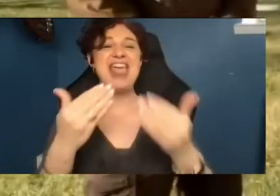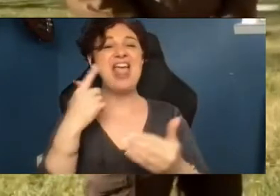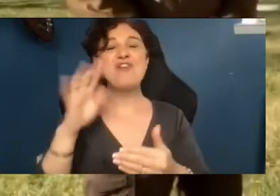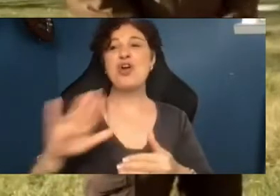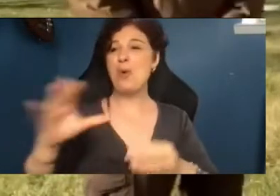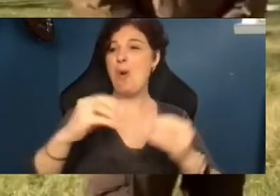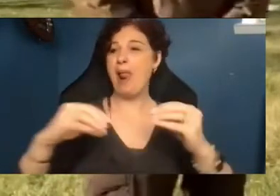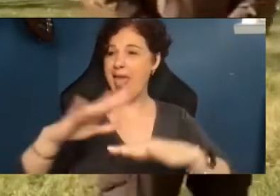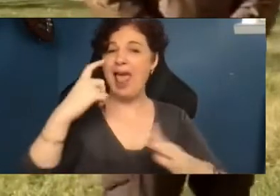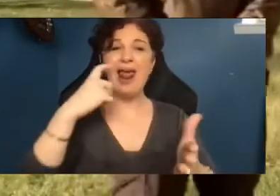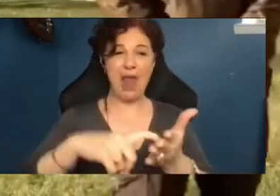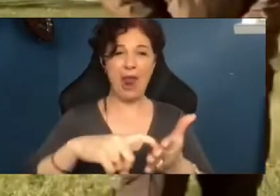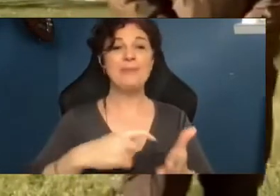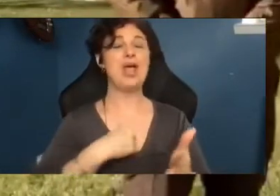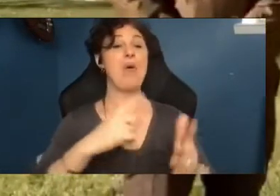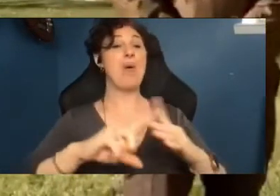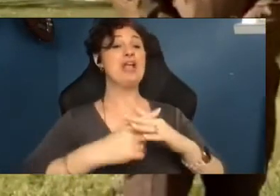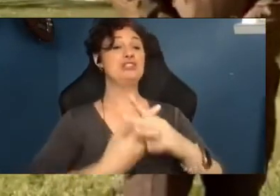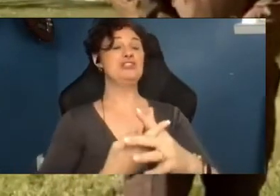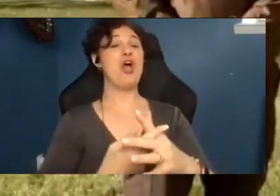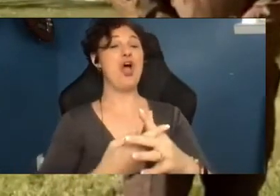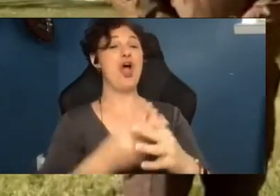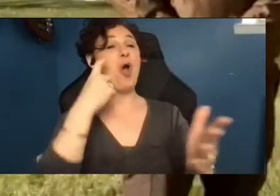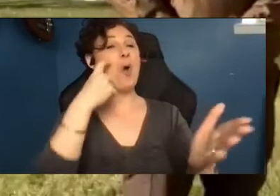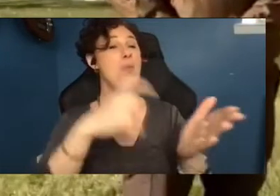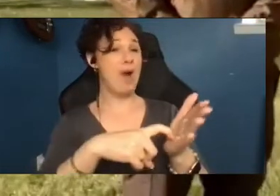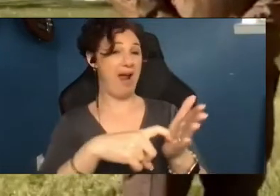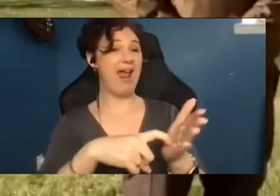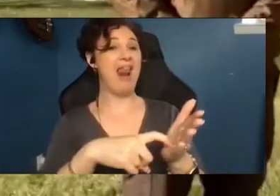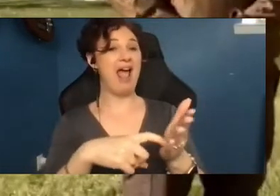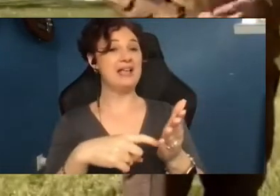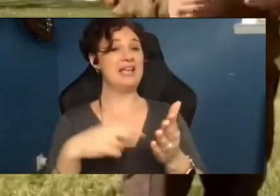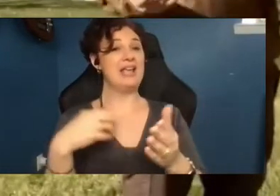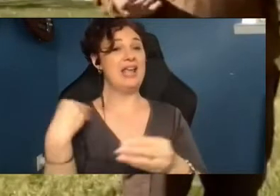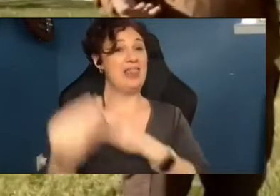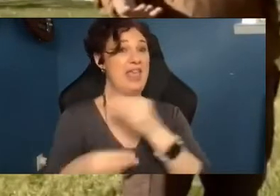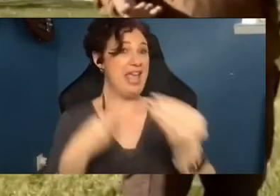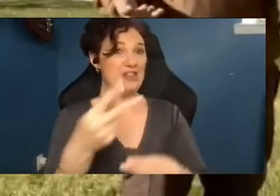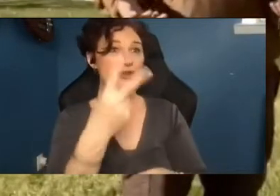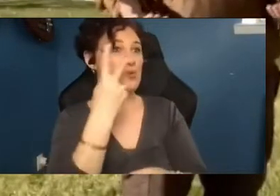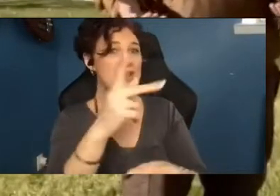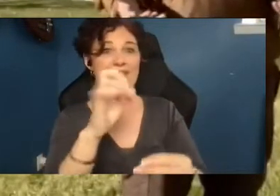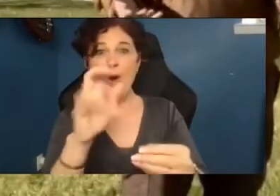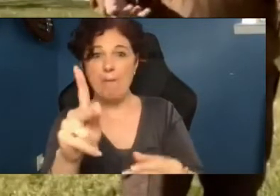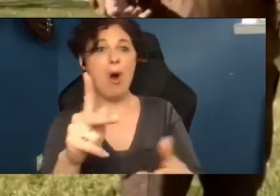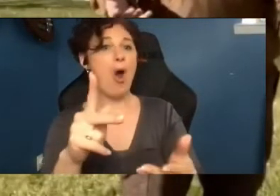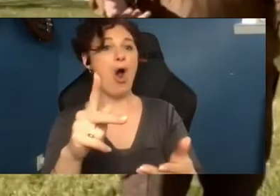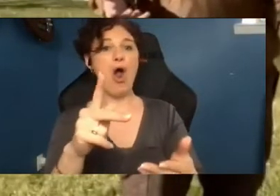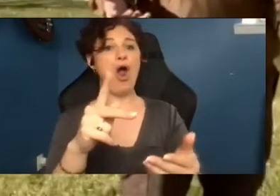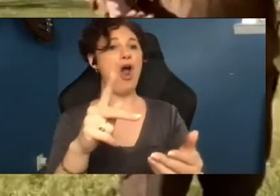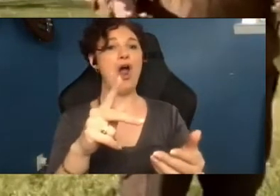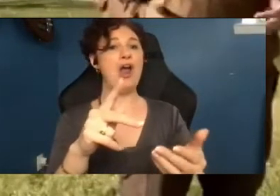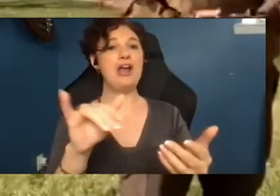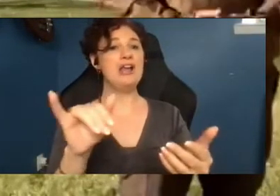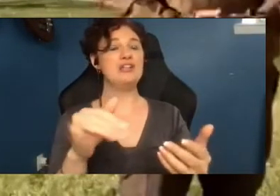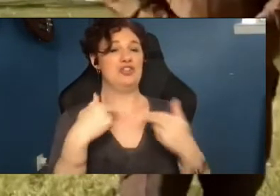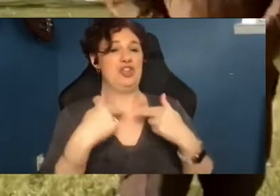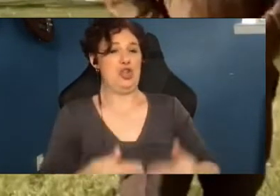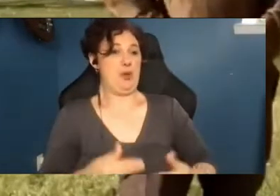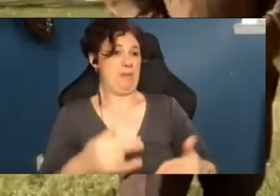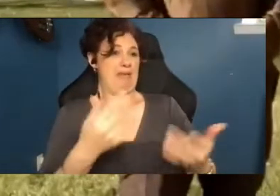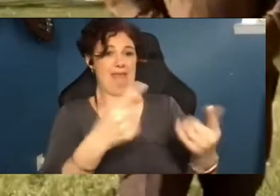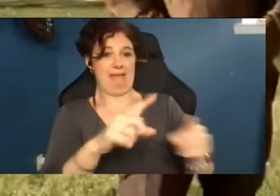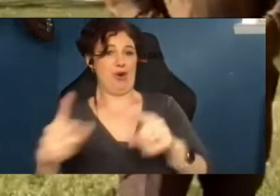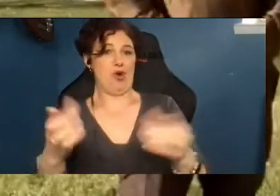land acknowledgement. I do like to start recognizing that the history you see at our park is just a drop of the human history that occurred